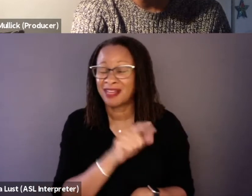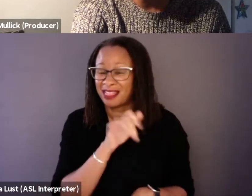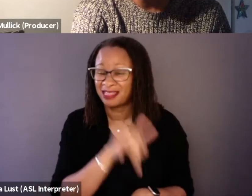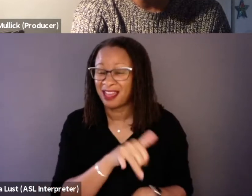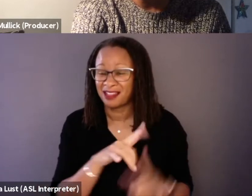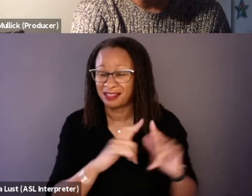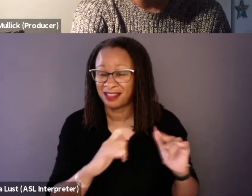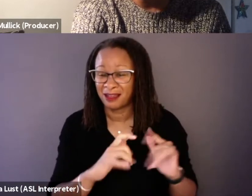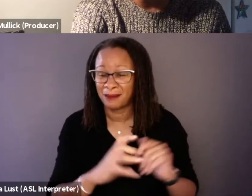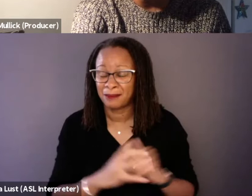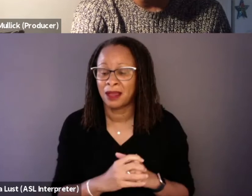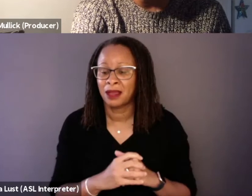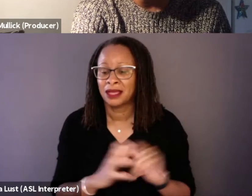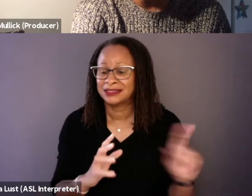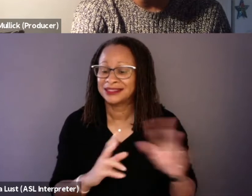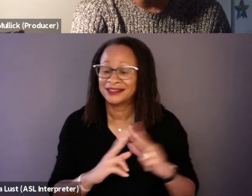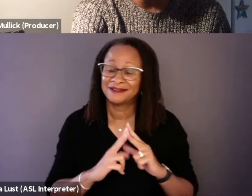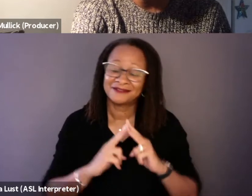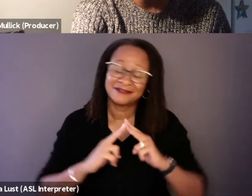he's very